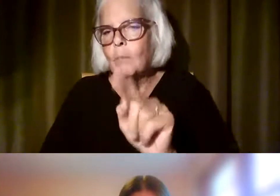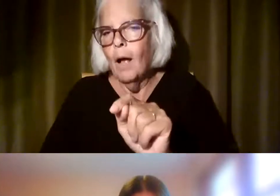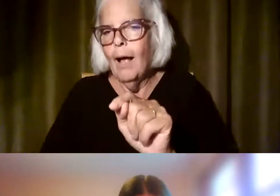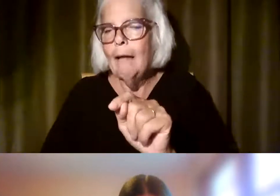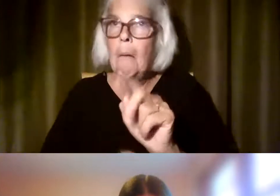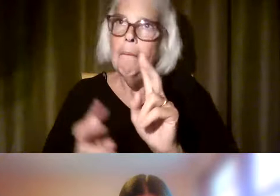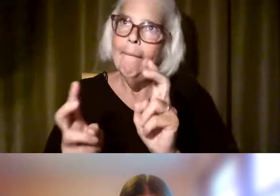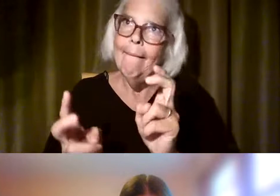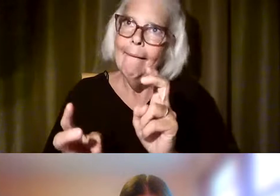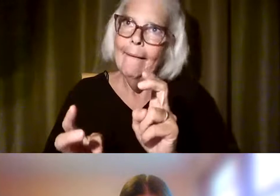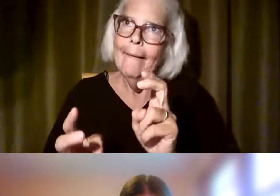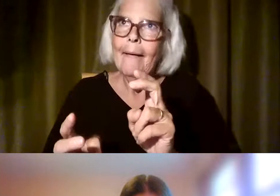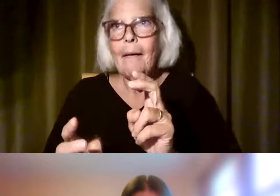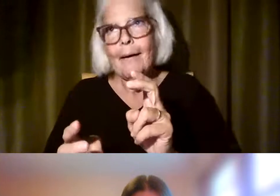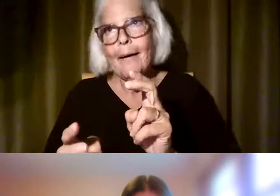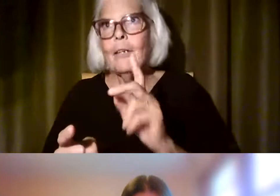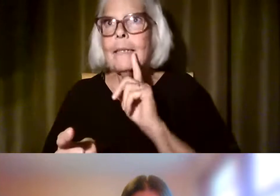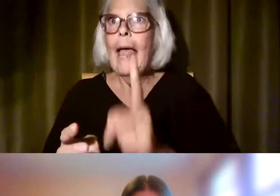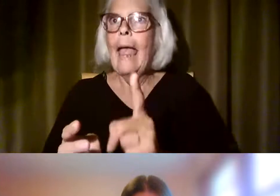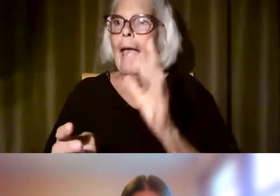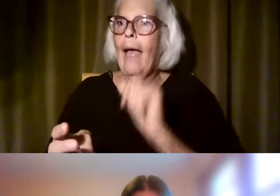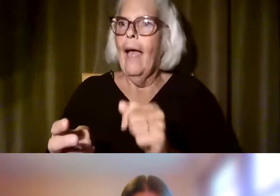distribution center, but local.